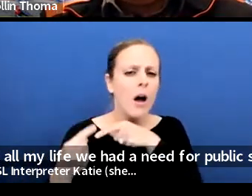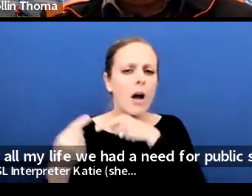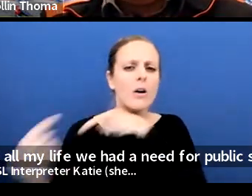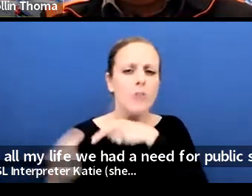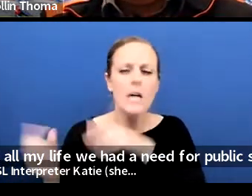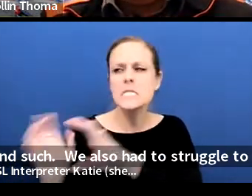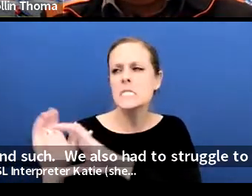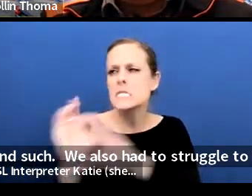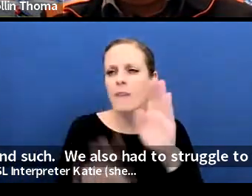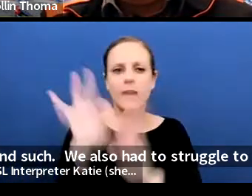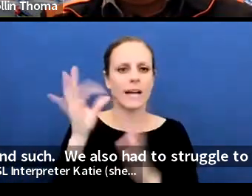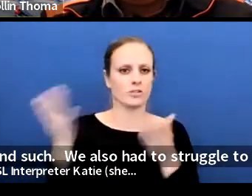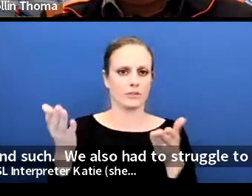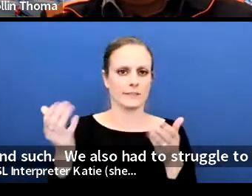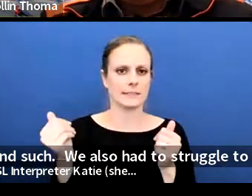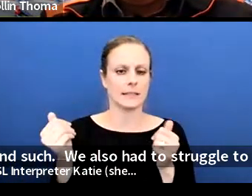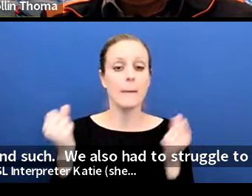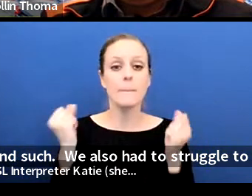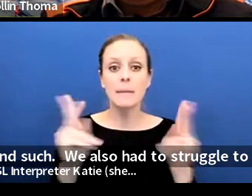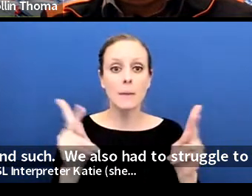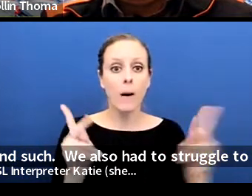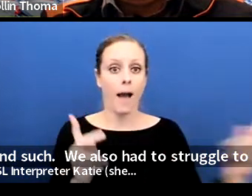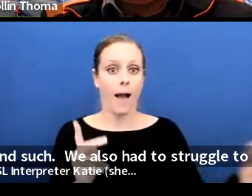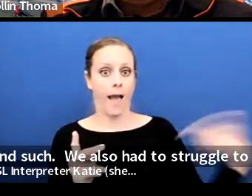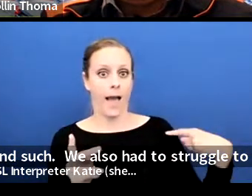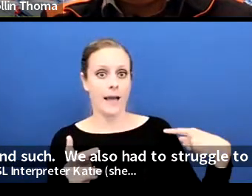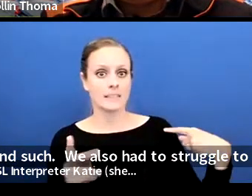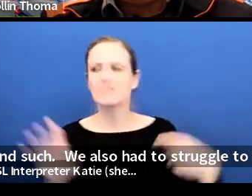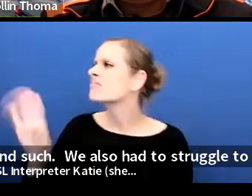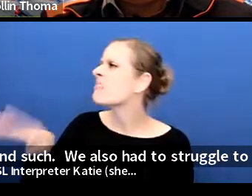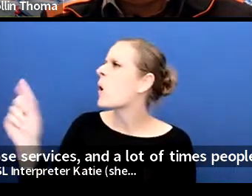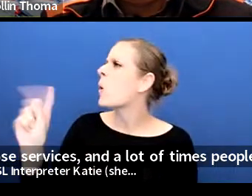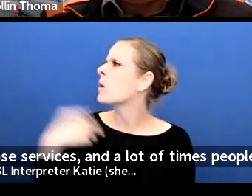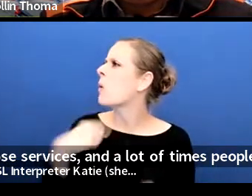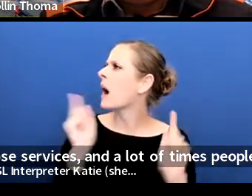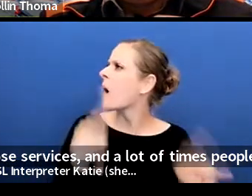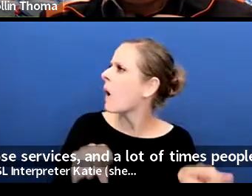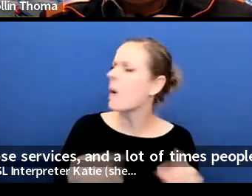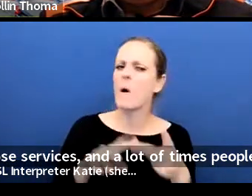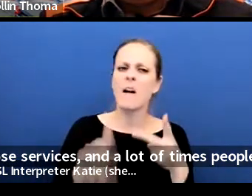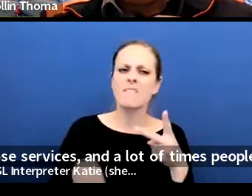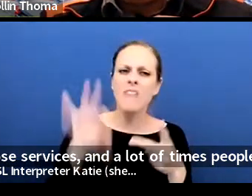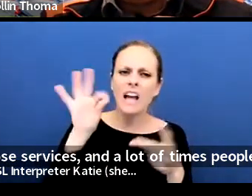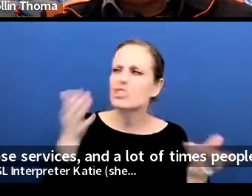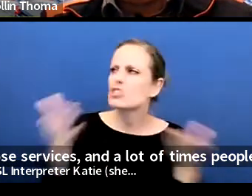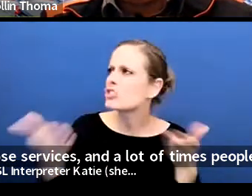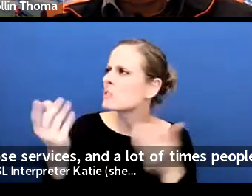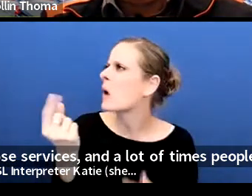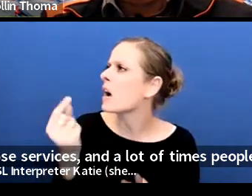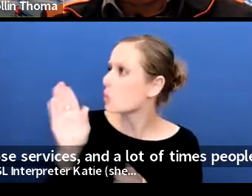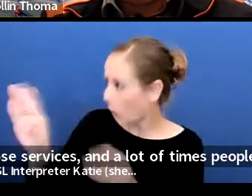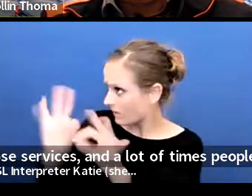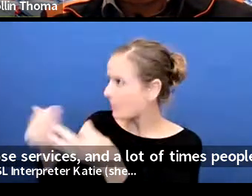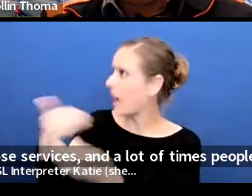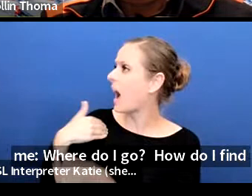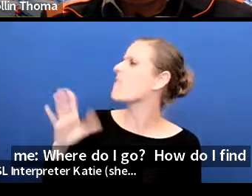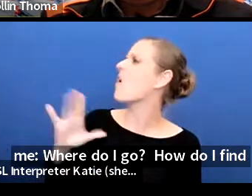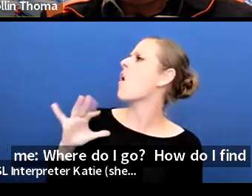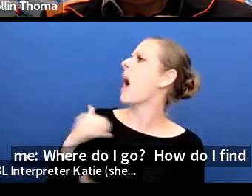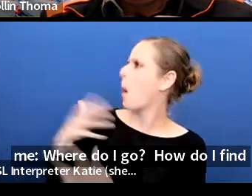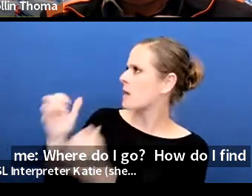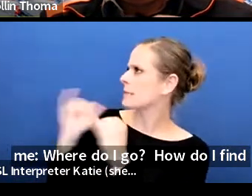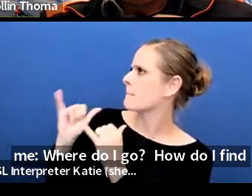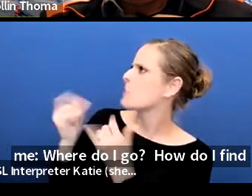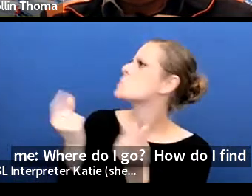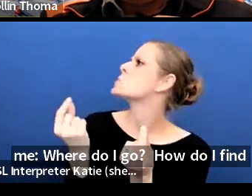services. And a lot of times people ask me, where do I go? How do I find the services that your family has? And that's